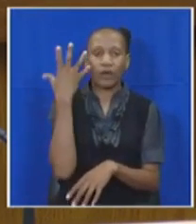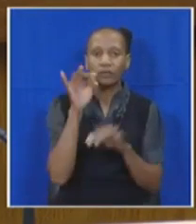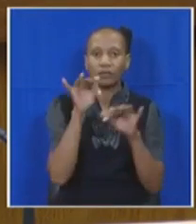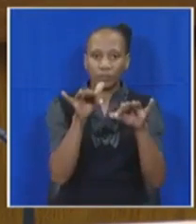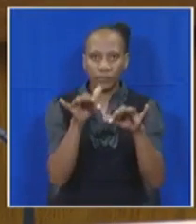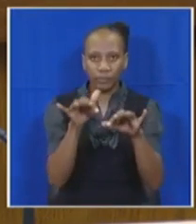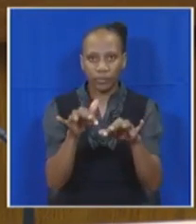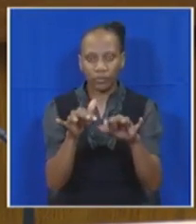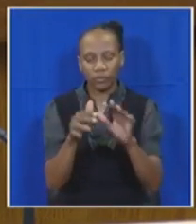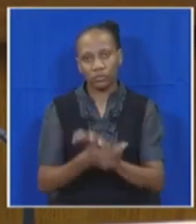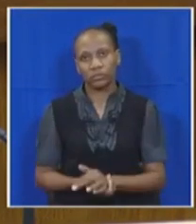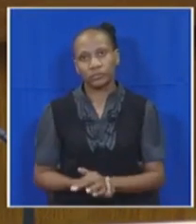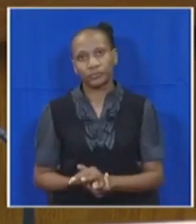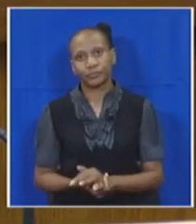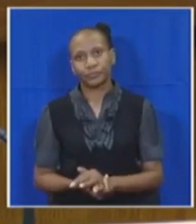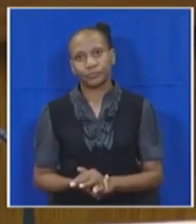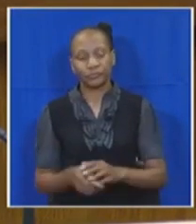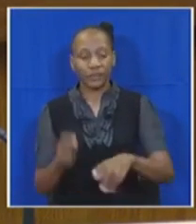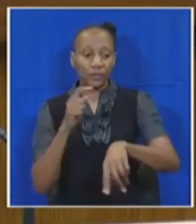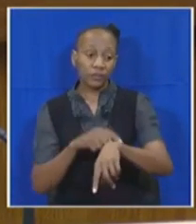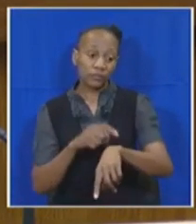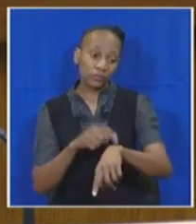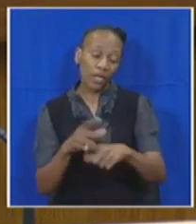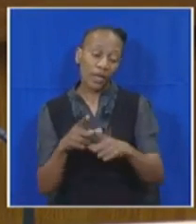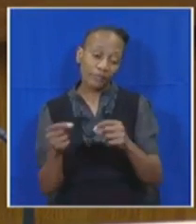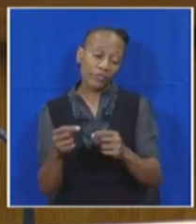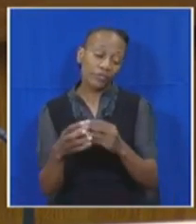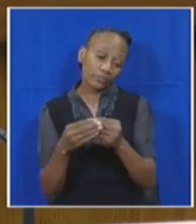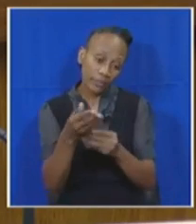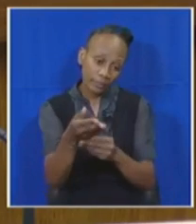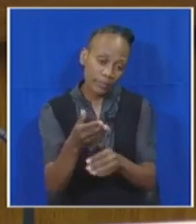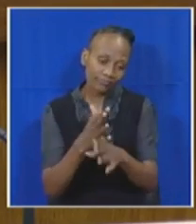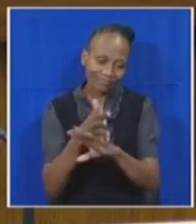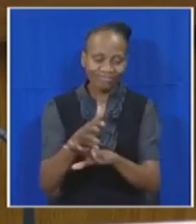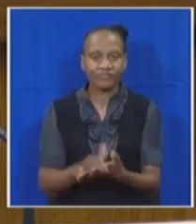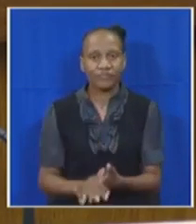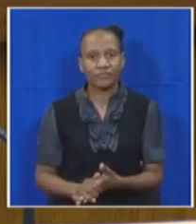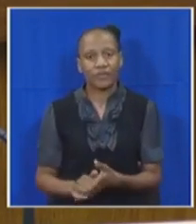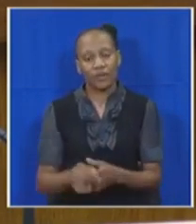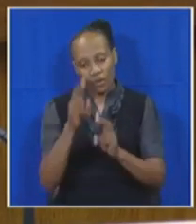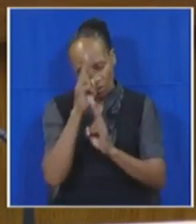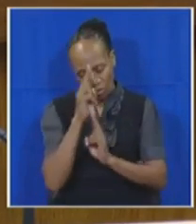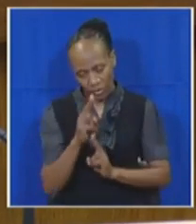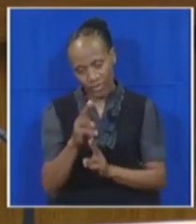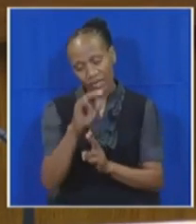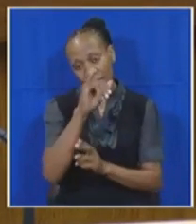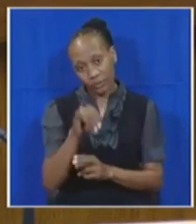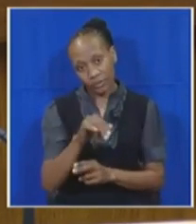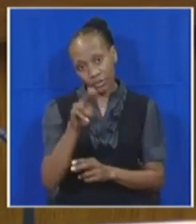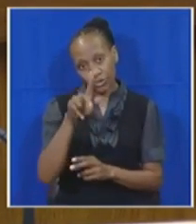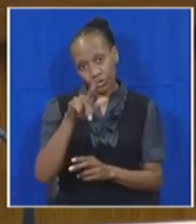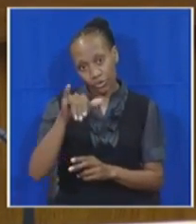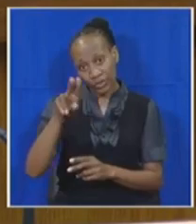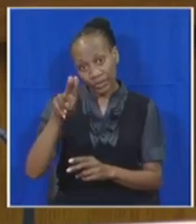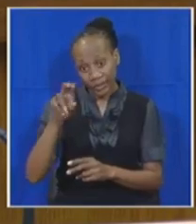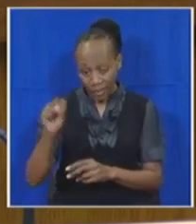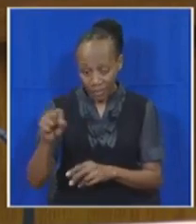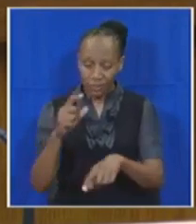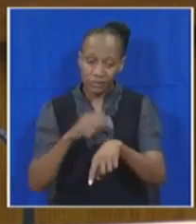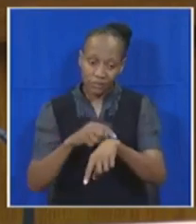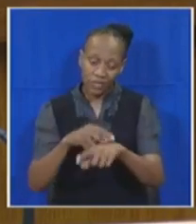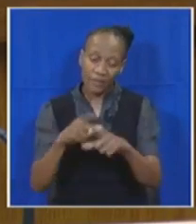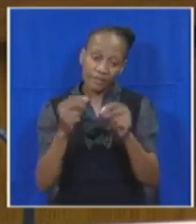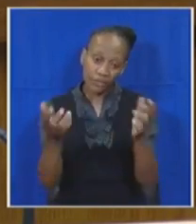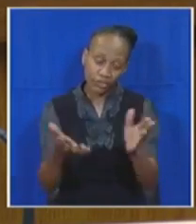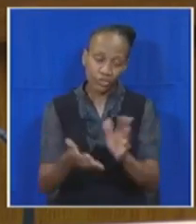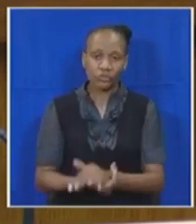hard-won democracy of ours. They do not know us in poverty. Honorable They Julius. do not know us in inequality. Honorable and Julius. they